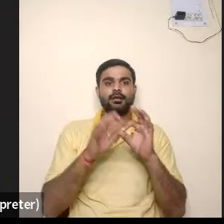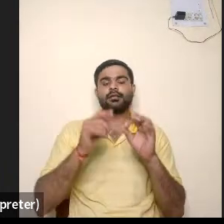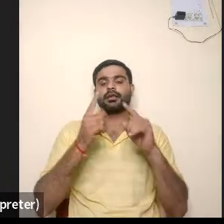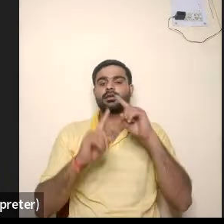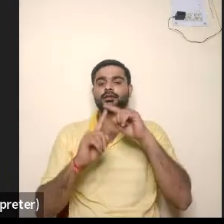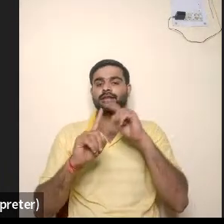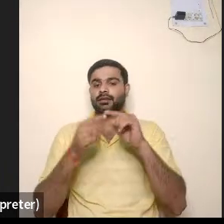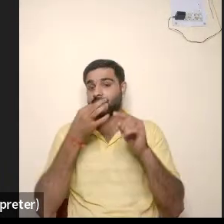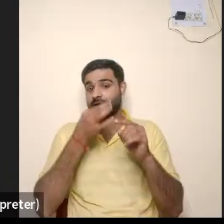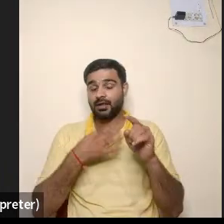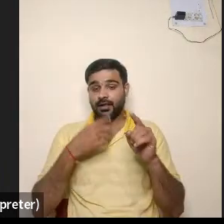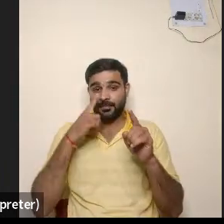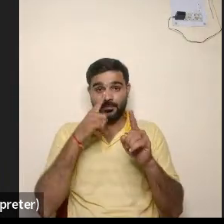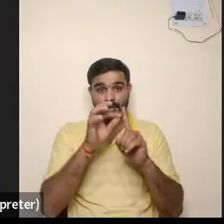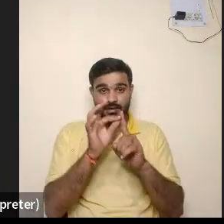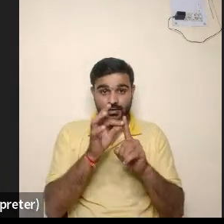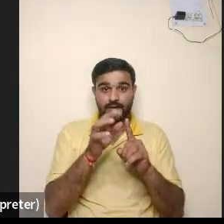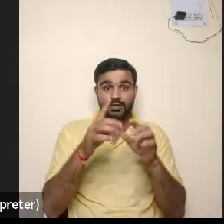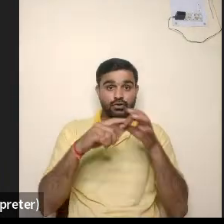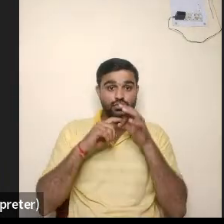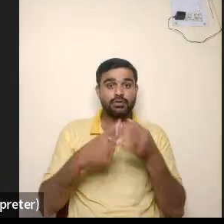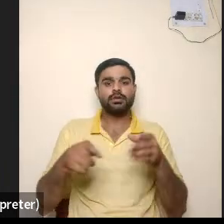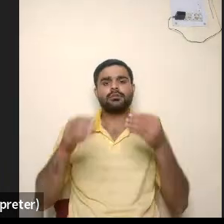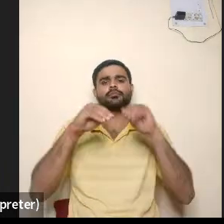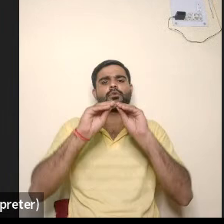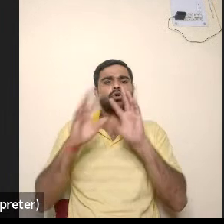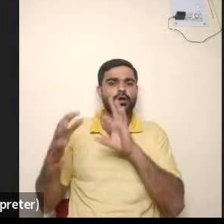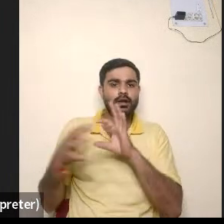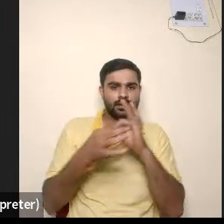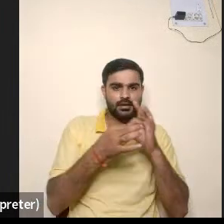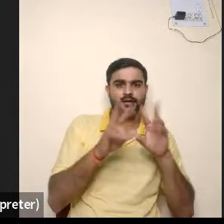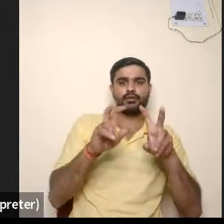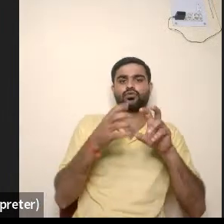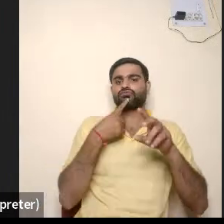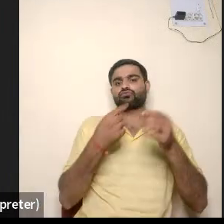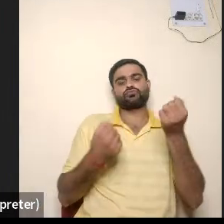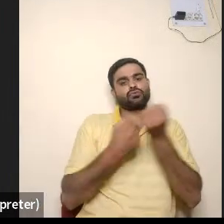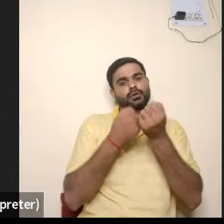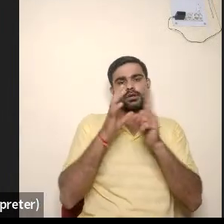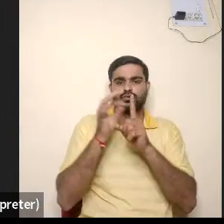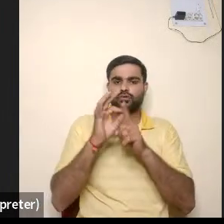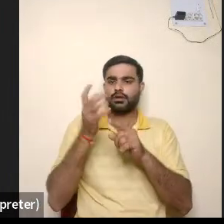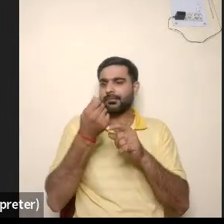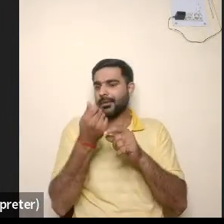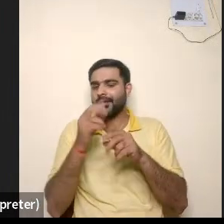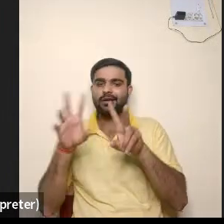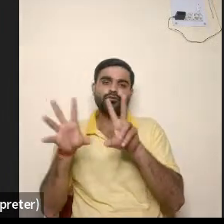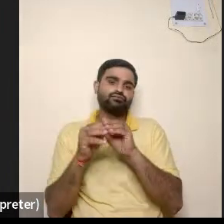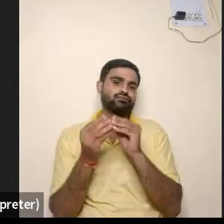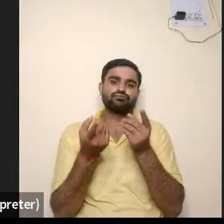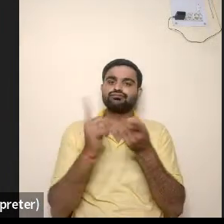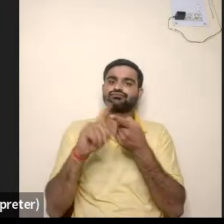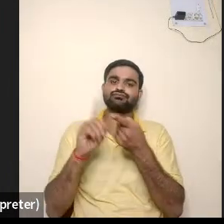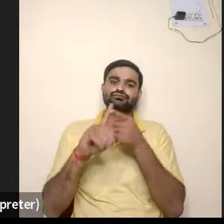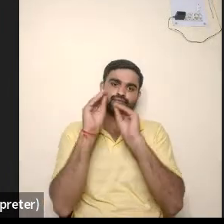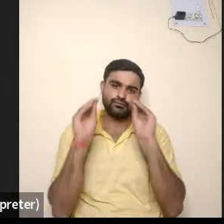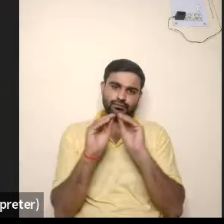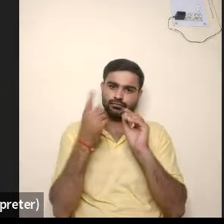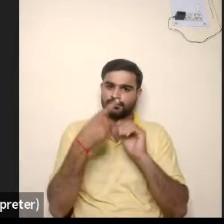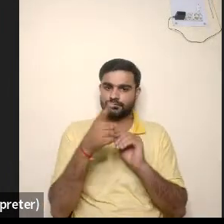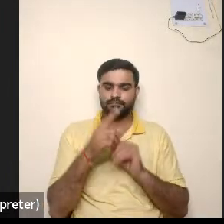question you asked then becomes even more relevant. Like, no, you are supposed to do X amount, why is it not happening?